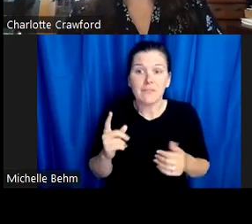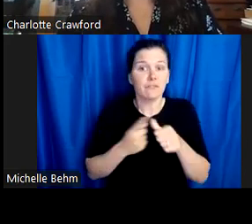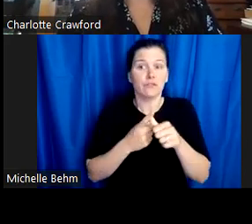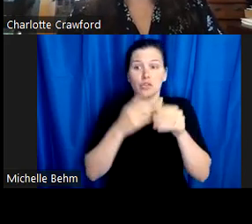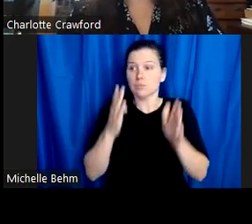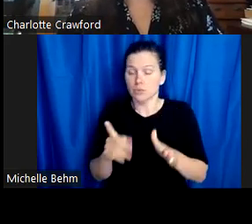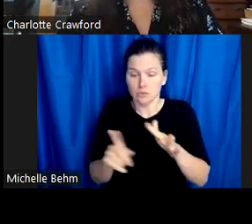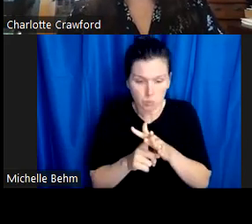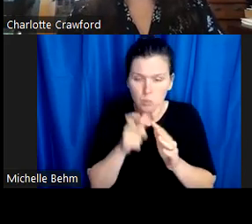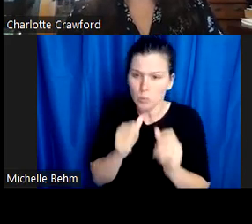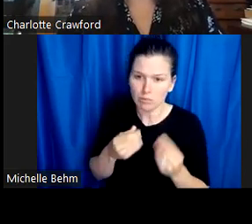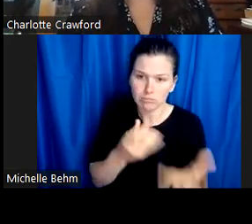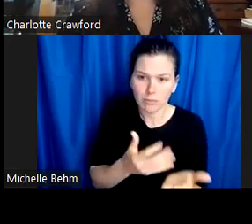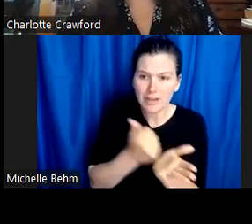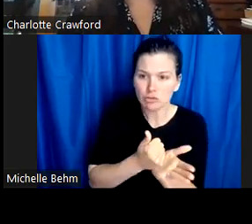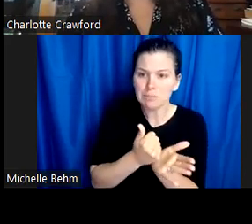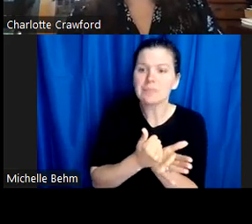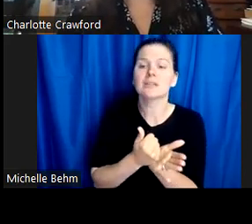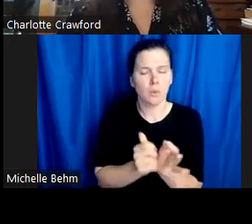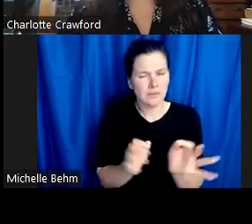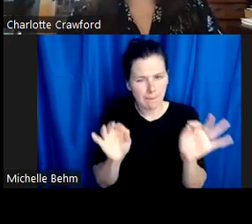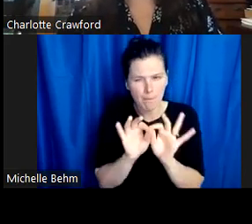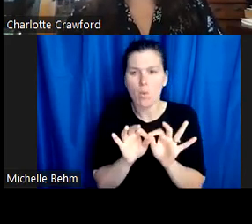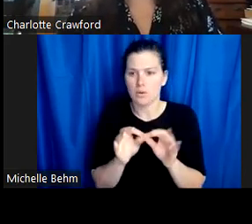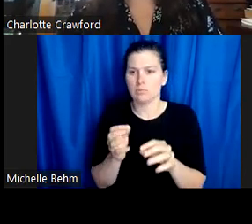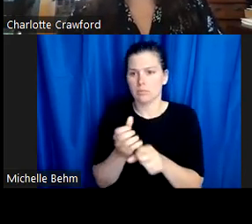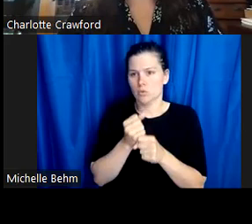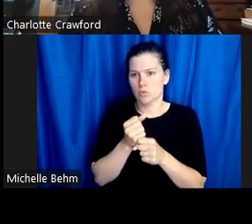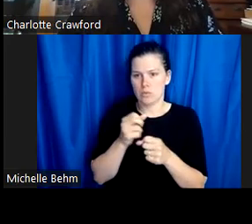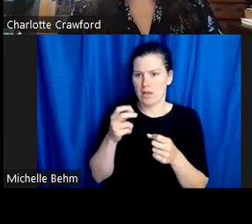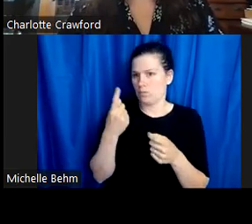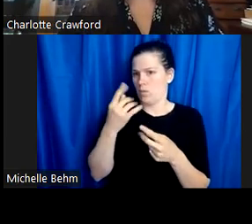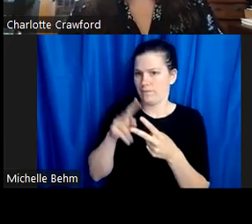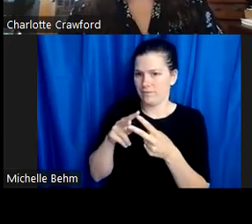can treat these people. It's important to get that on board as quick as possible.